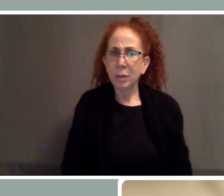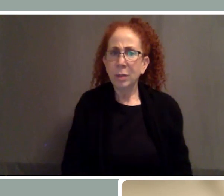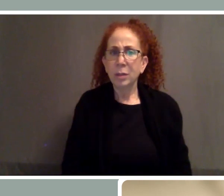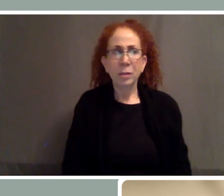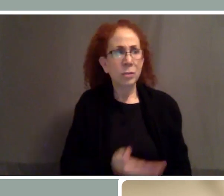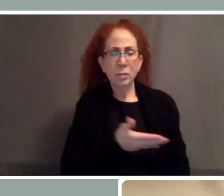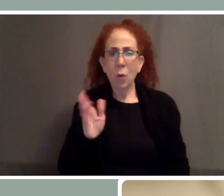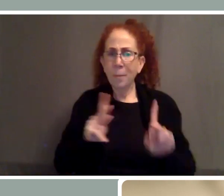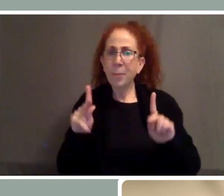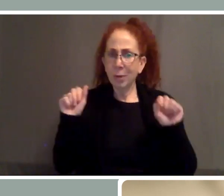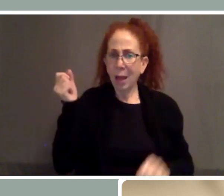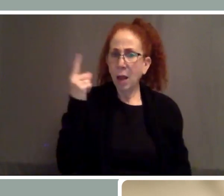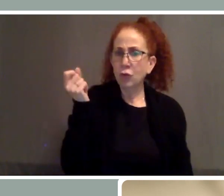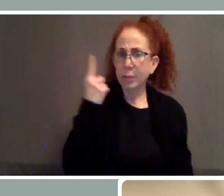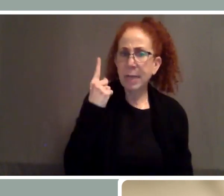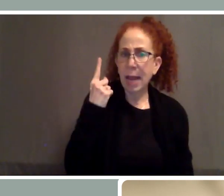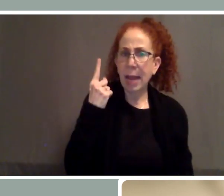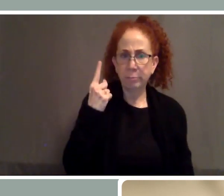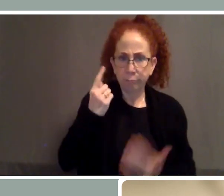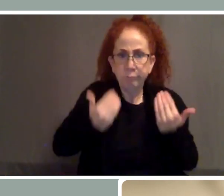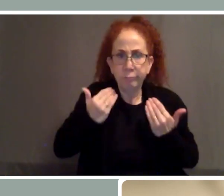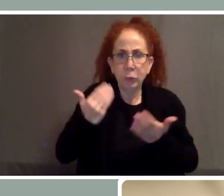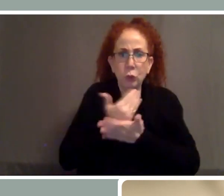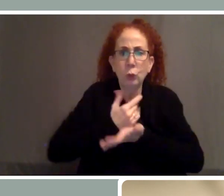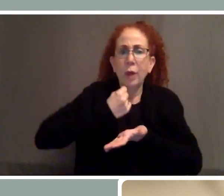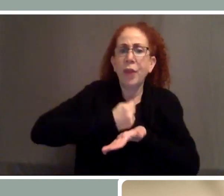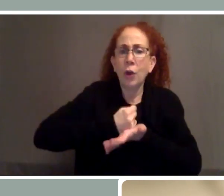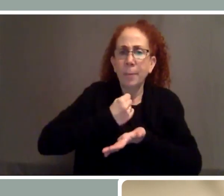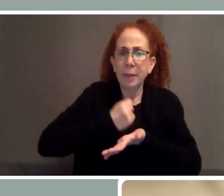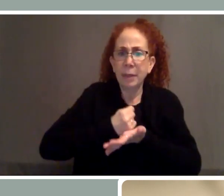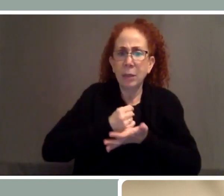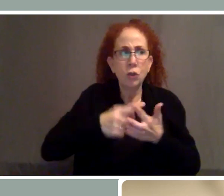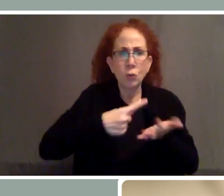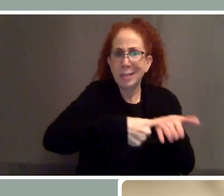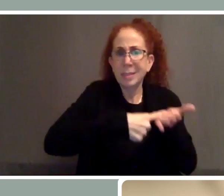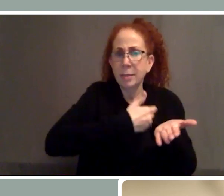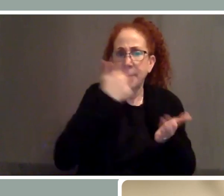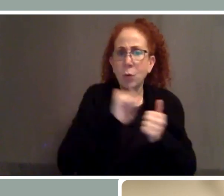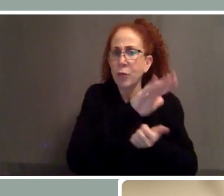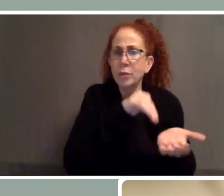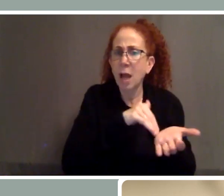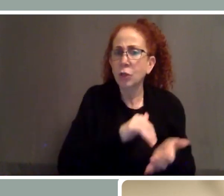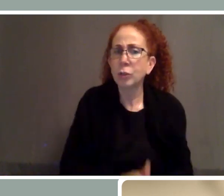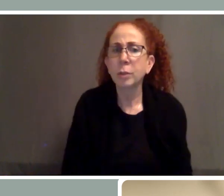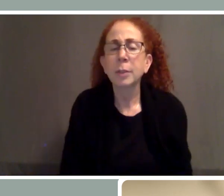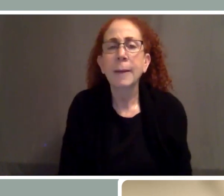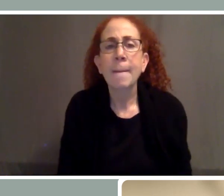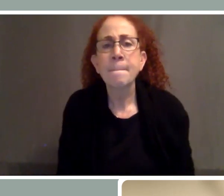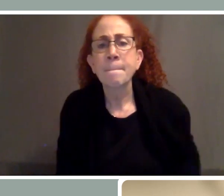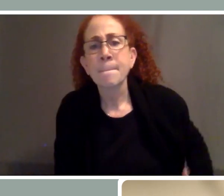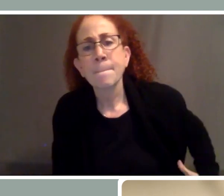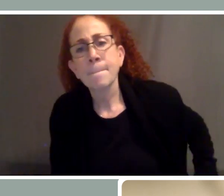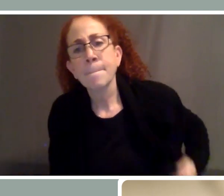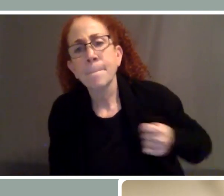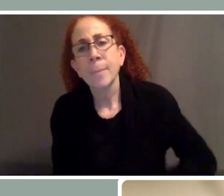can understand the latest therapies and be able to discuss them better with their doctors?